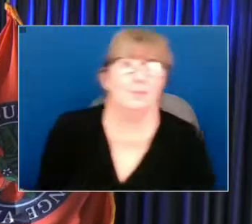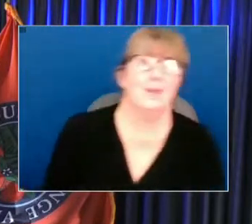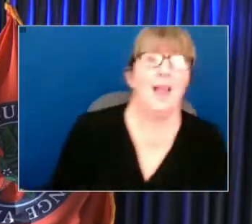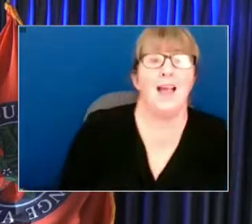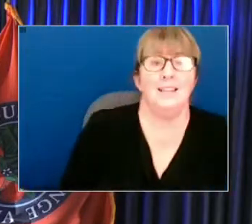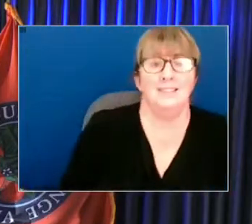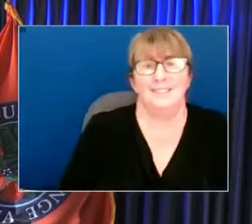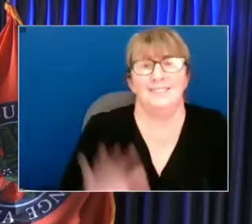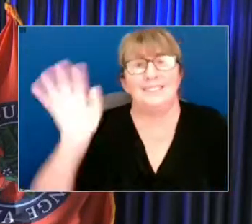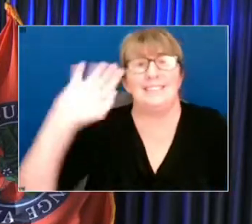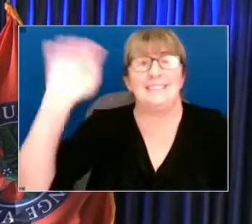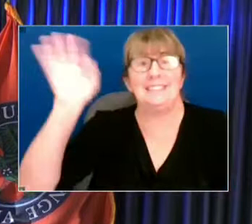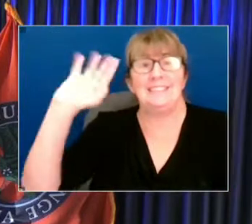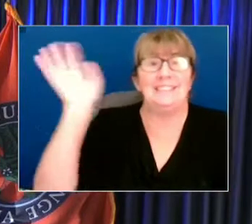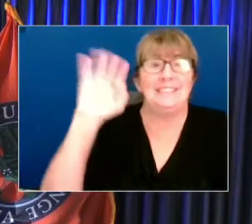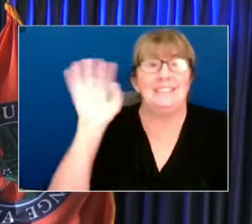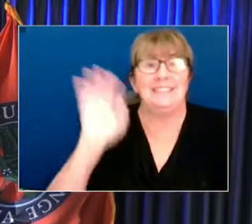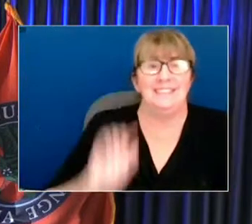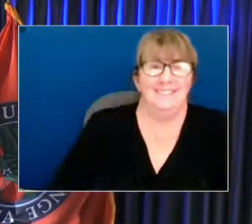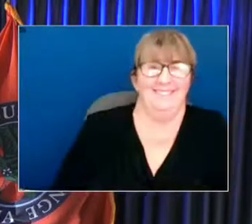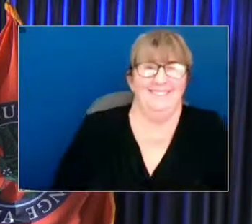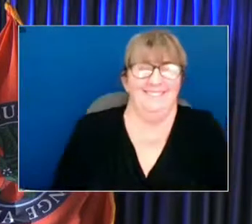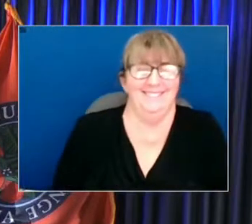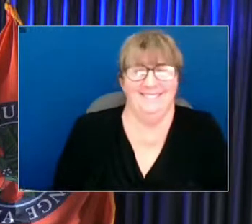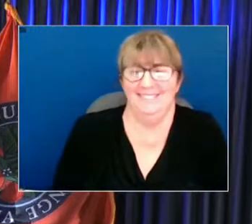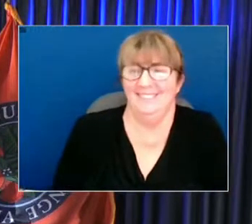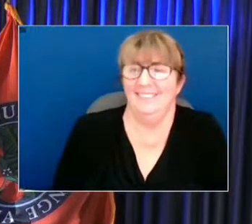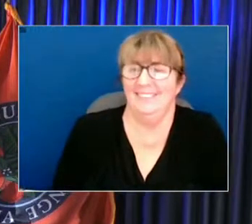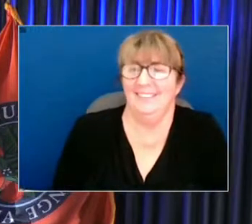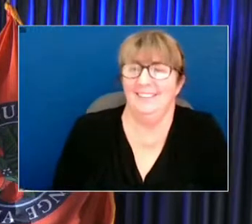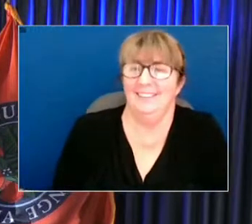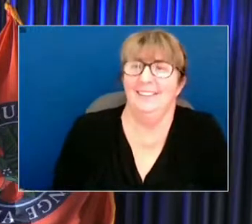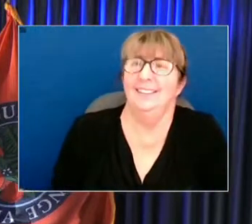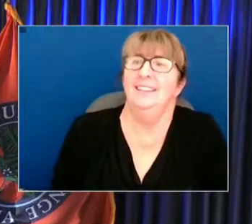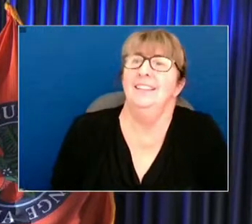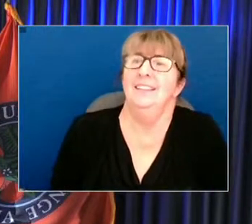That doesn't look so bad. Oh, That was yeah. awful. Yeah.